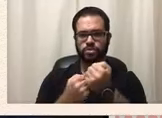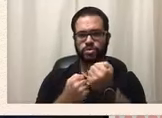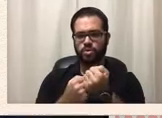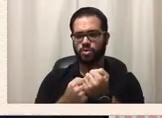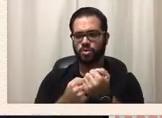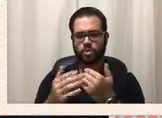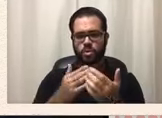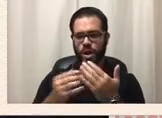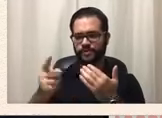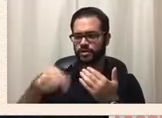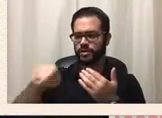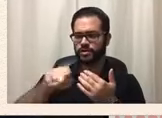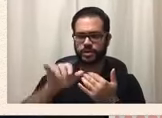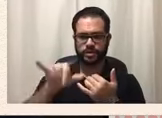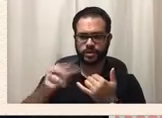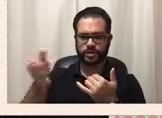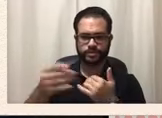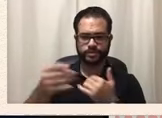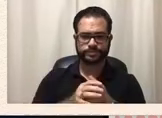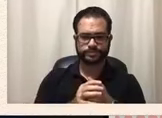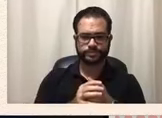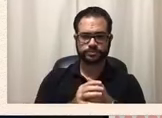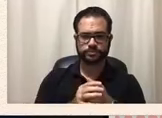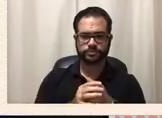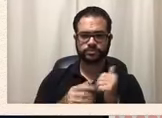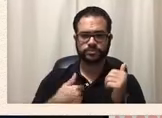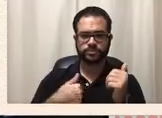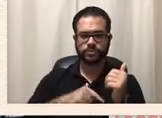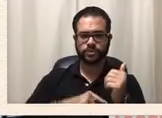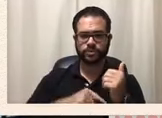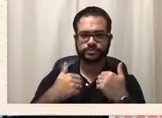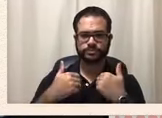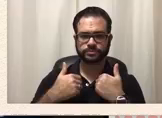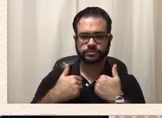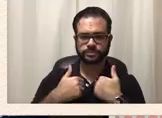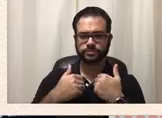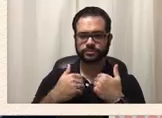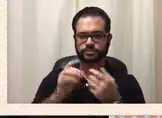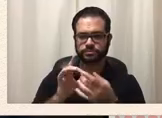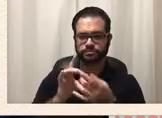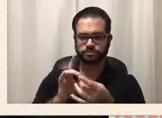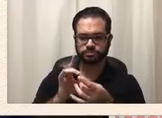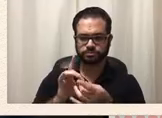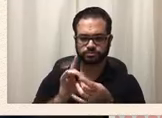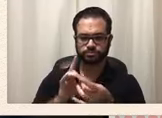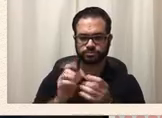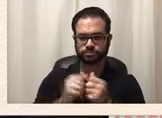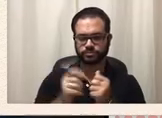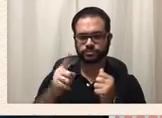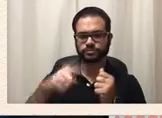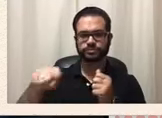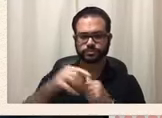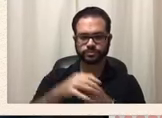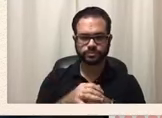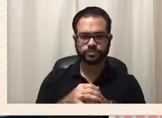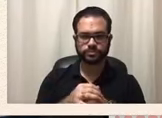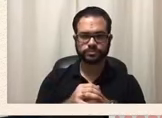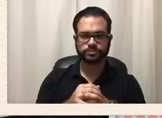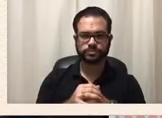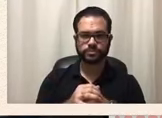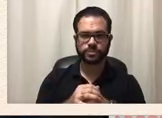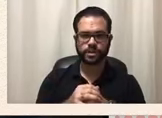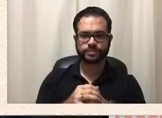at. To help them rise to the next level. No, you're not gonna always